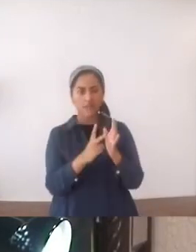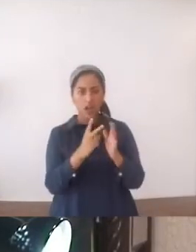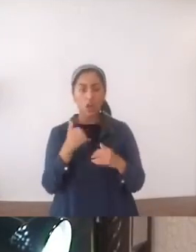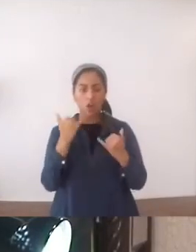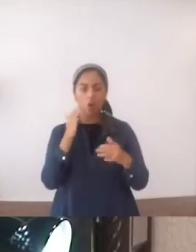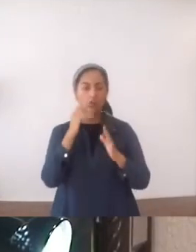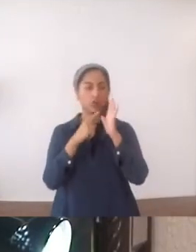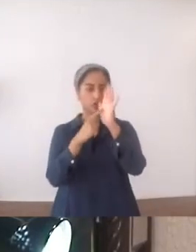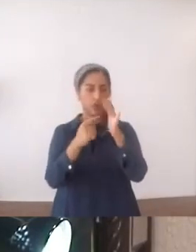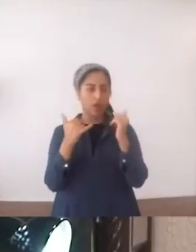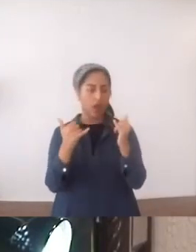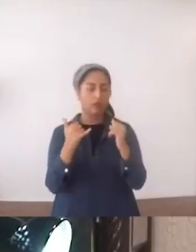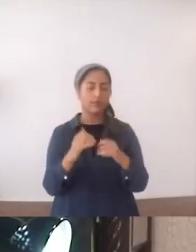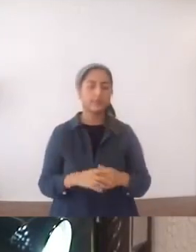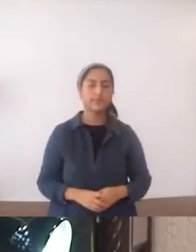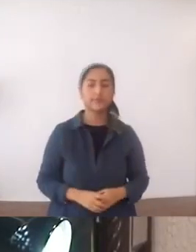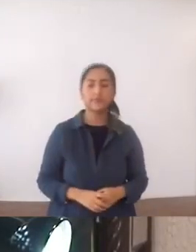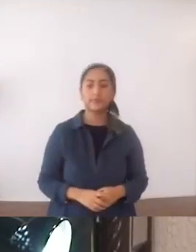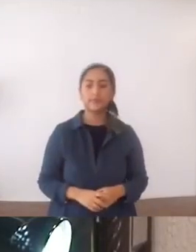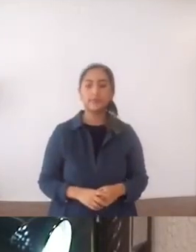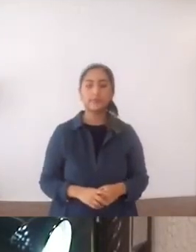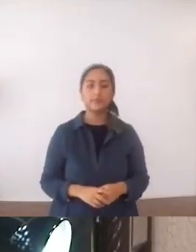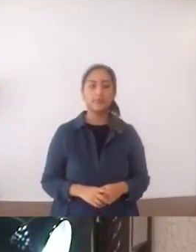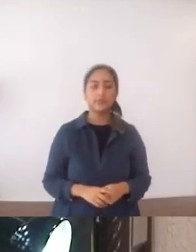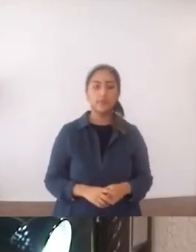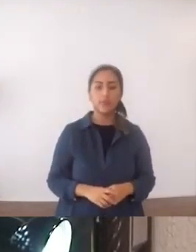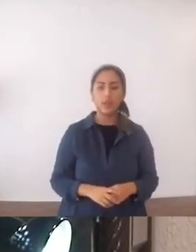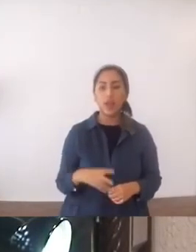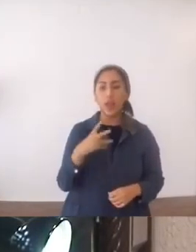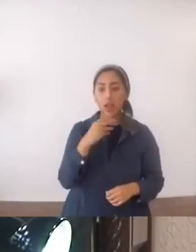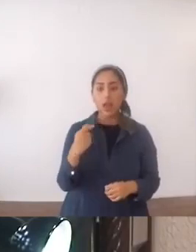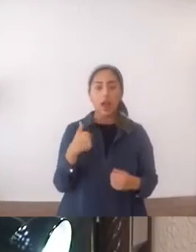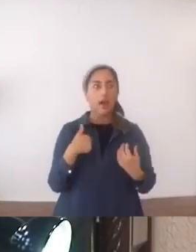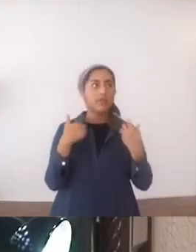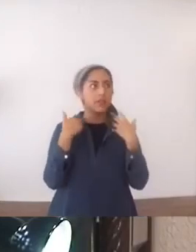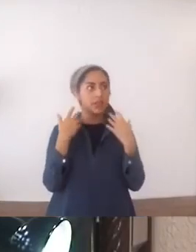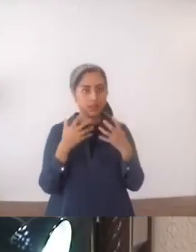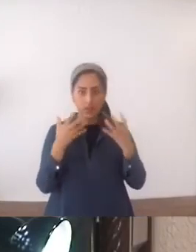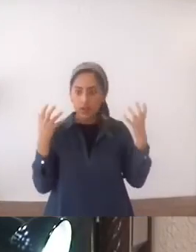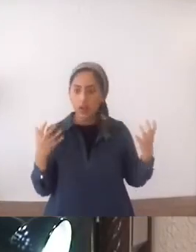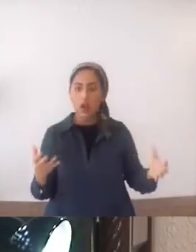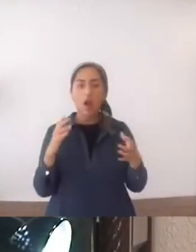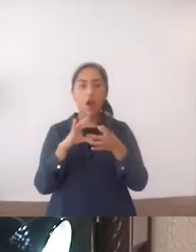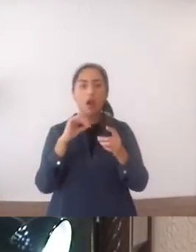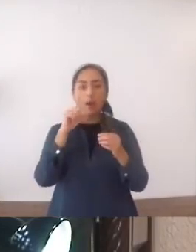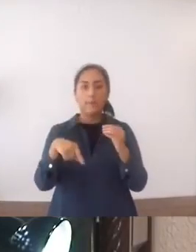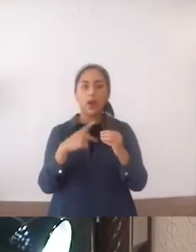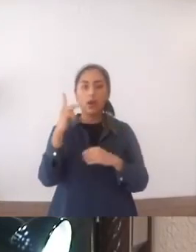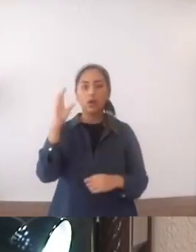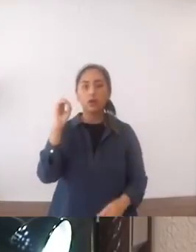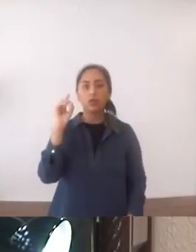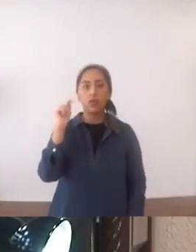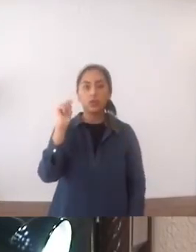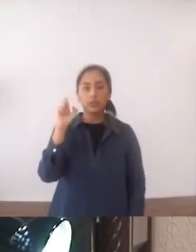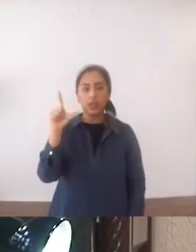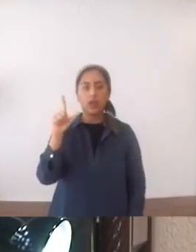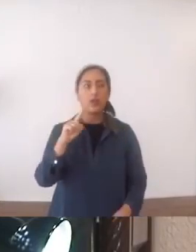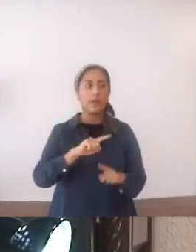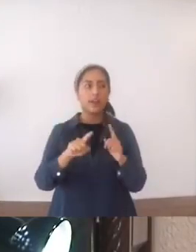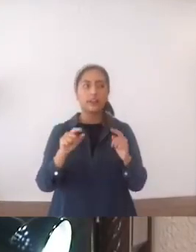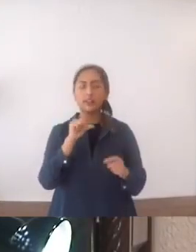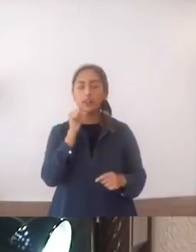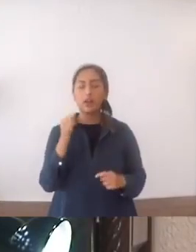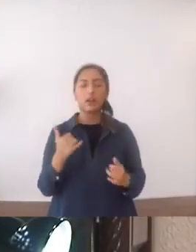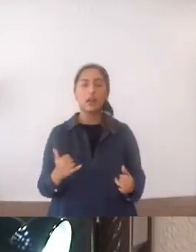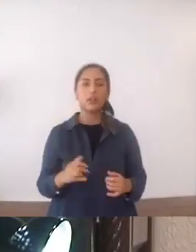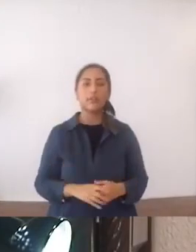Sí, no sé si vieron el video, lo vamos a poner ahora mismo. I don't know if you saw the video, but we're going to show it to Y you. tengo muchas cosas que hablarles del cótel, pero no es el